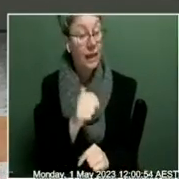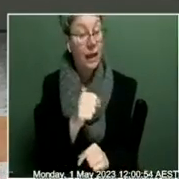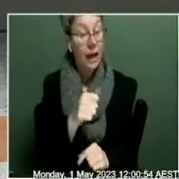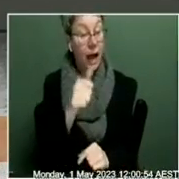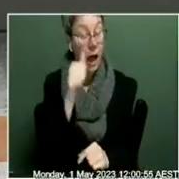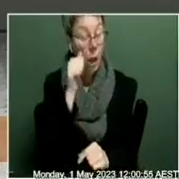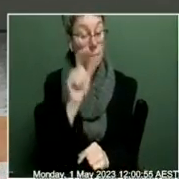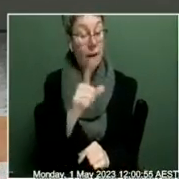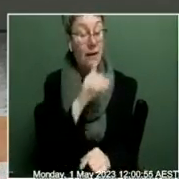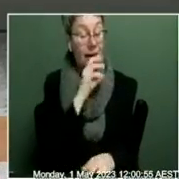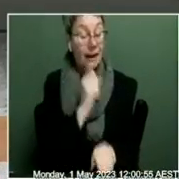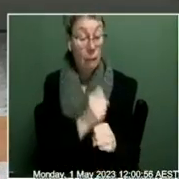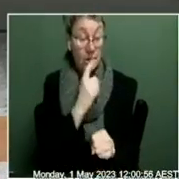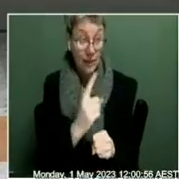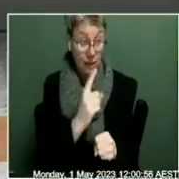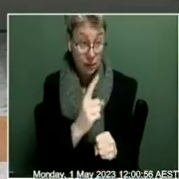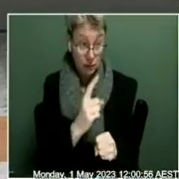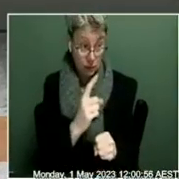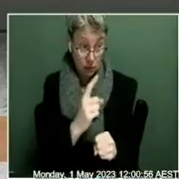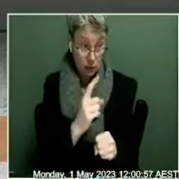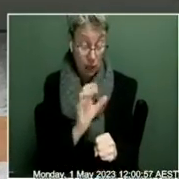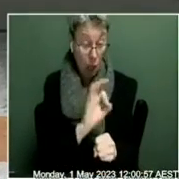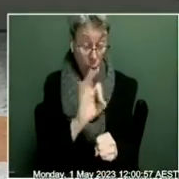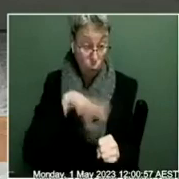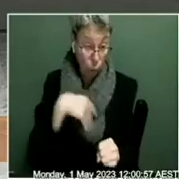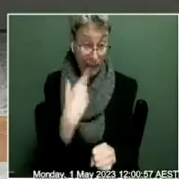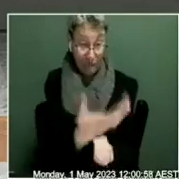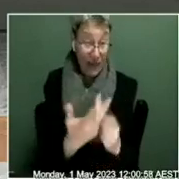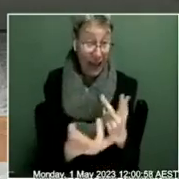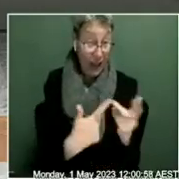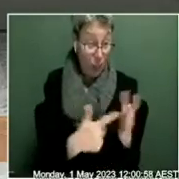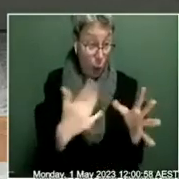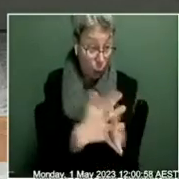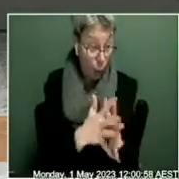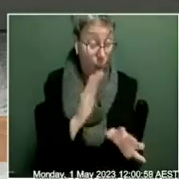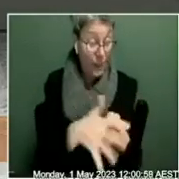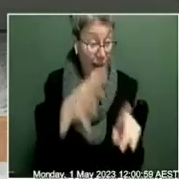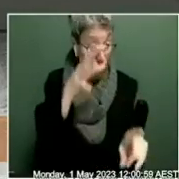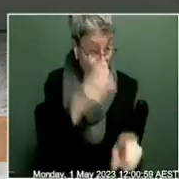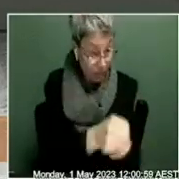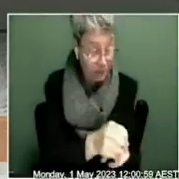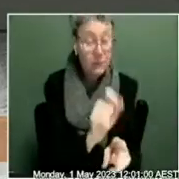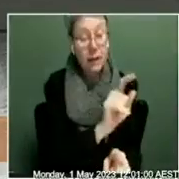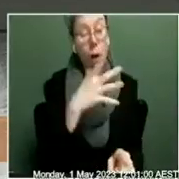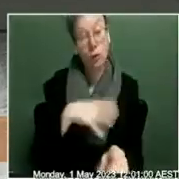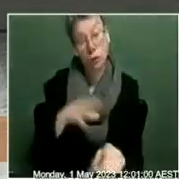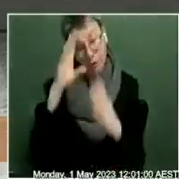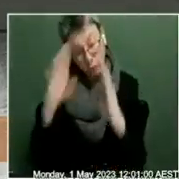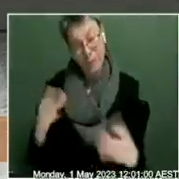Is it fair to say too, I think that lobbying's come from the police union, not Victoria Police as an organisation?